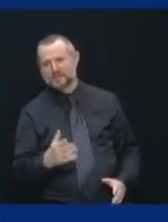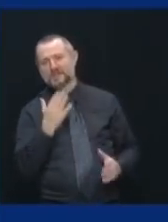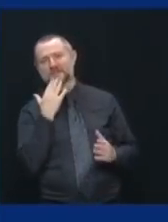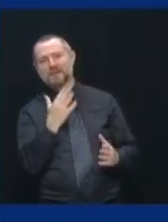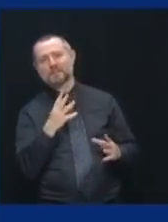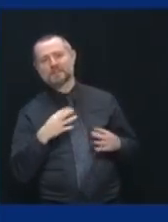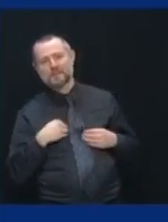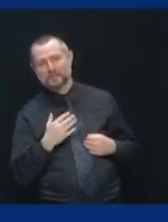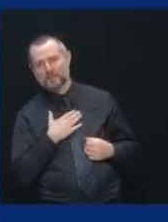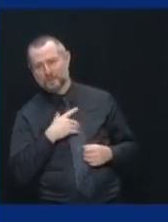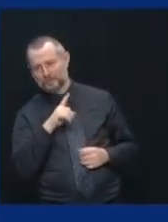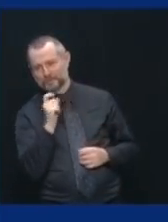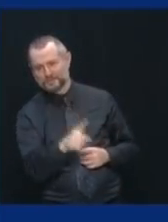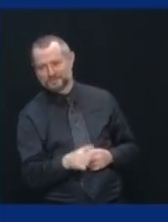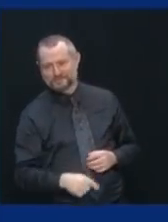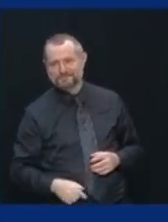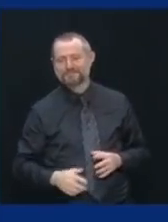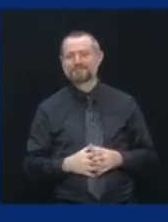Thank you, Dave. So,